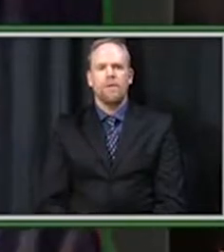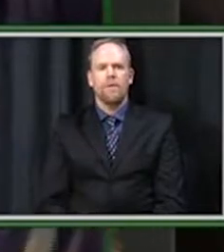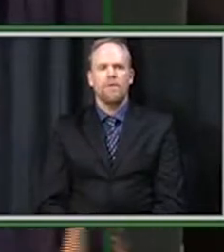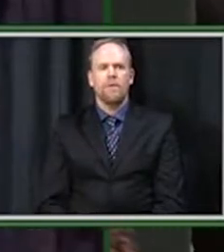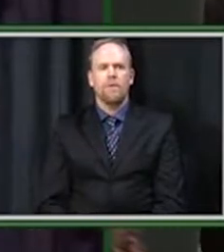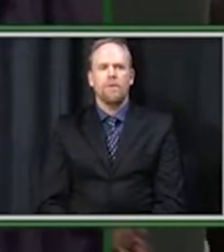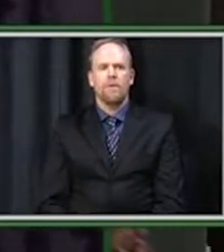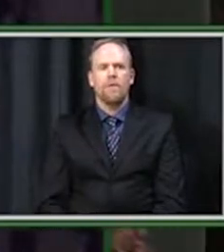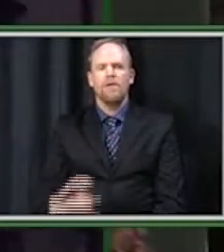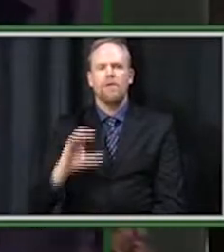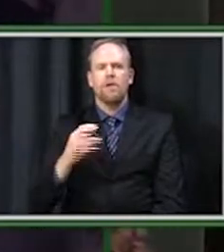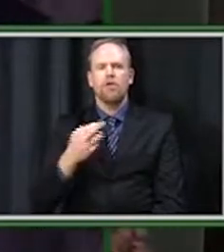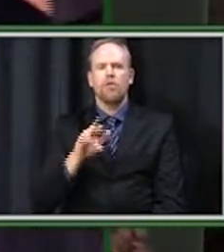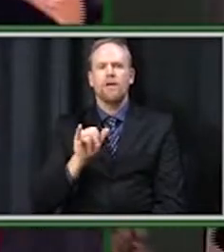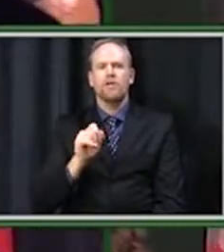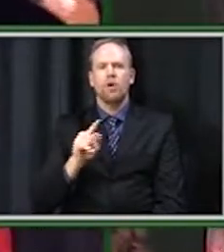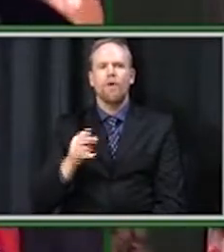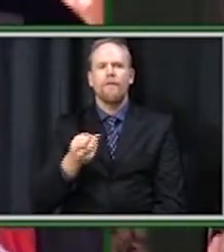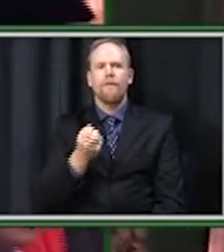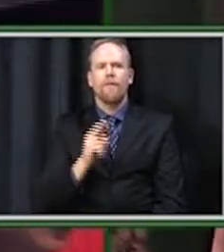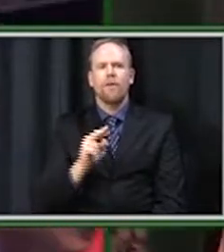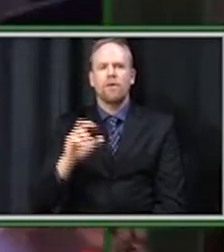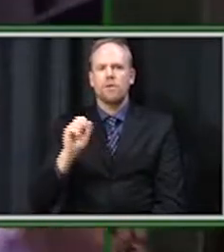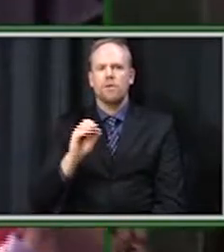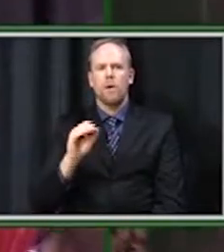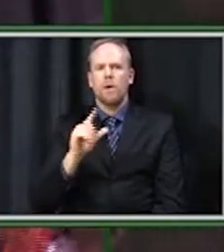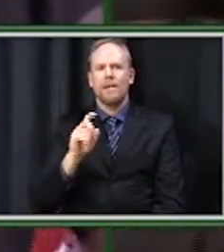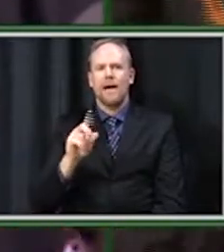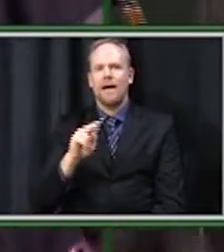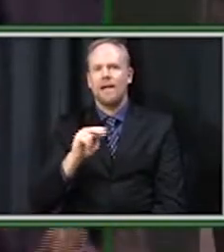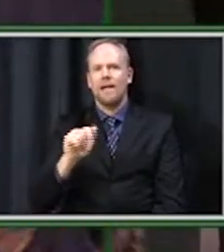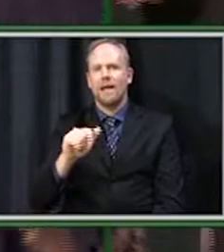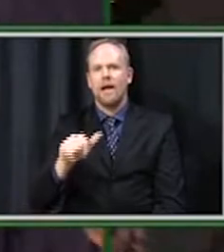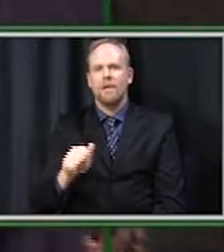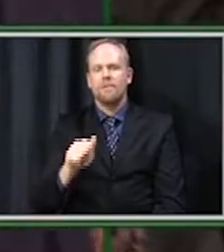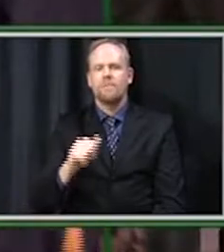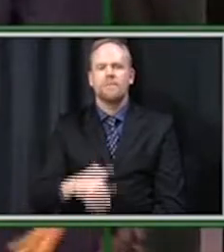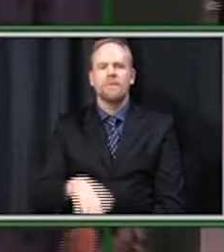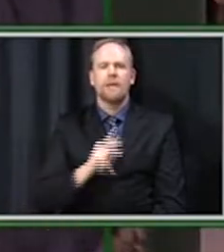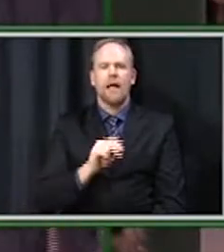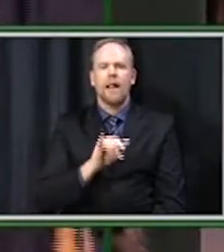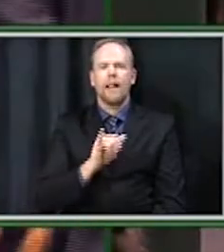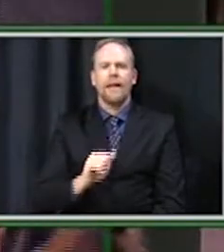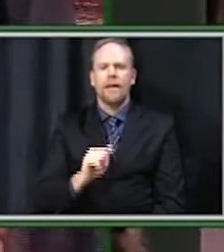Christopher Saldana. Kelly Nolan.